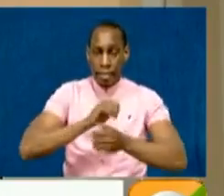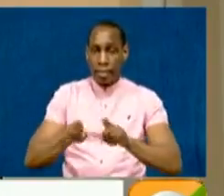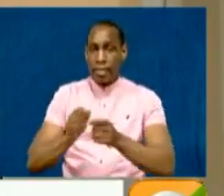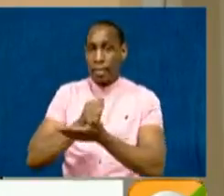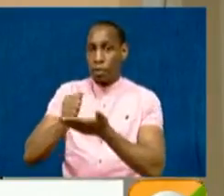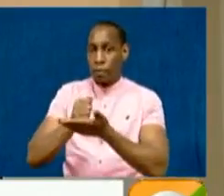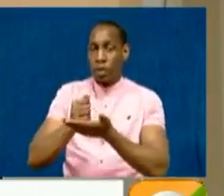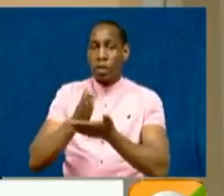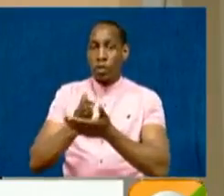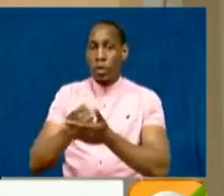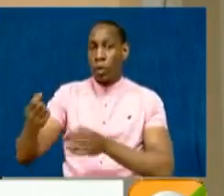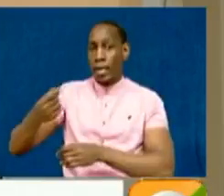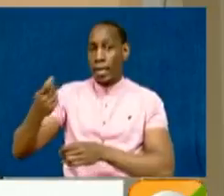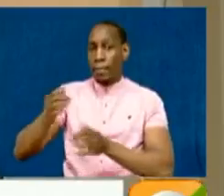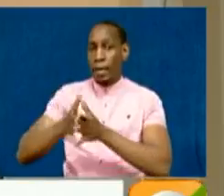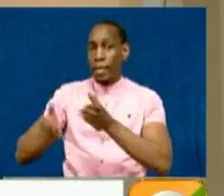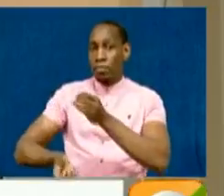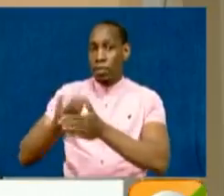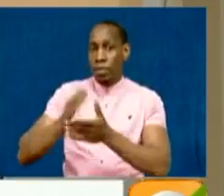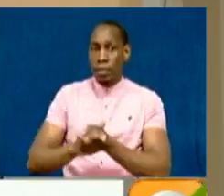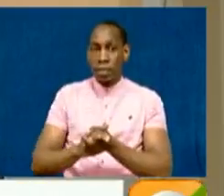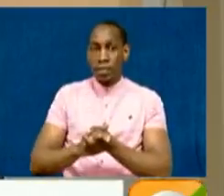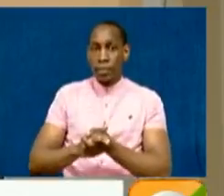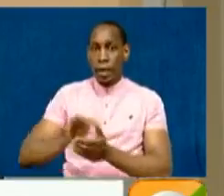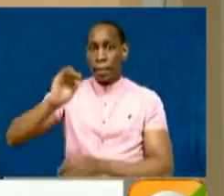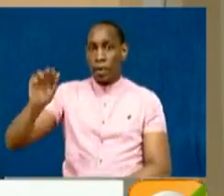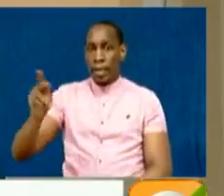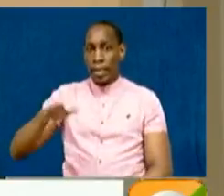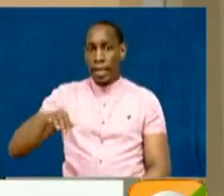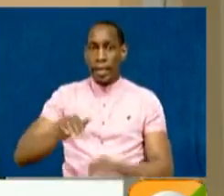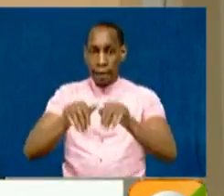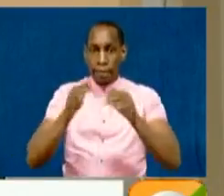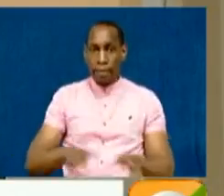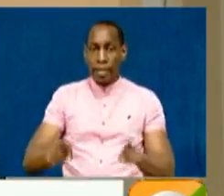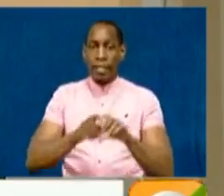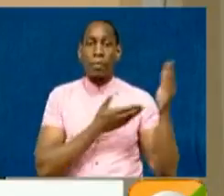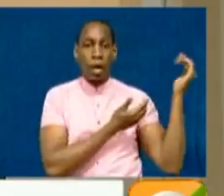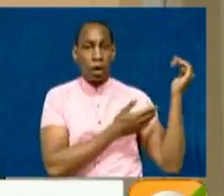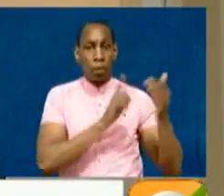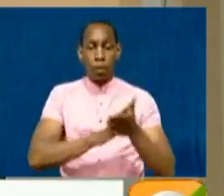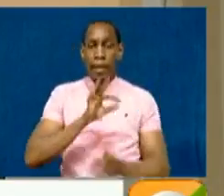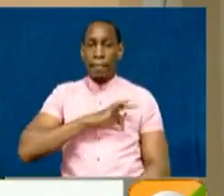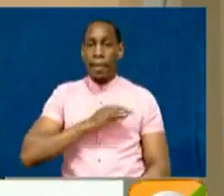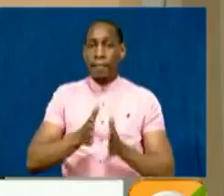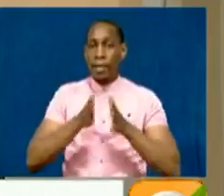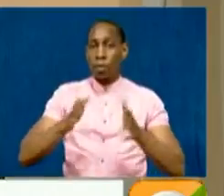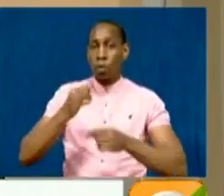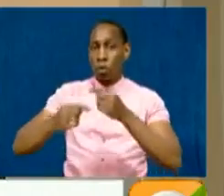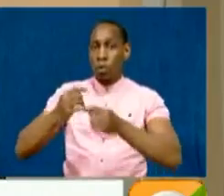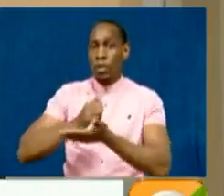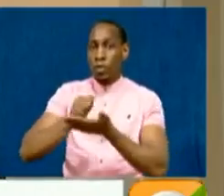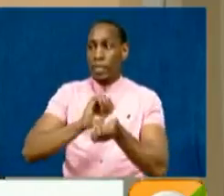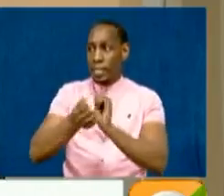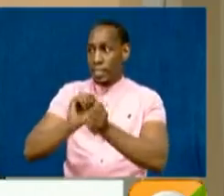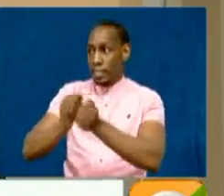crop that was a major source of income for many in Mount Kenya region. Farmers are also optimistic of better returns due to the ongoing